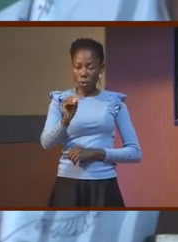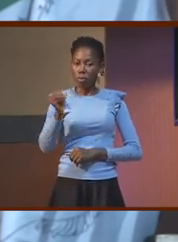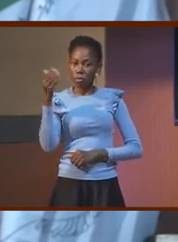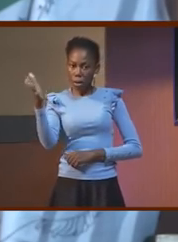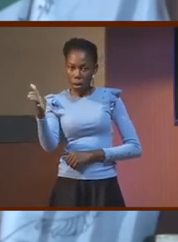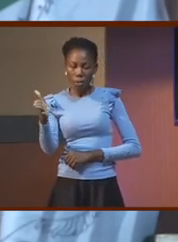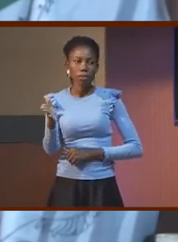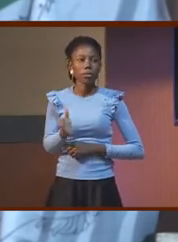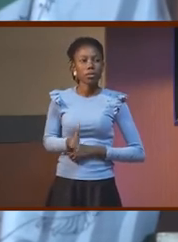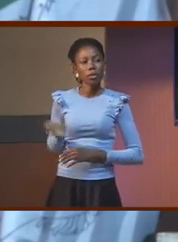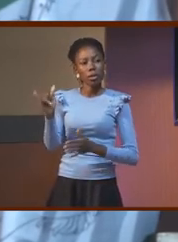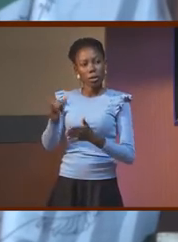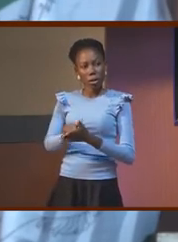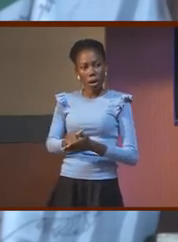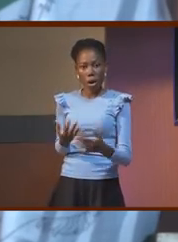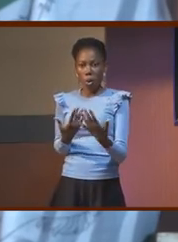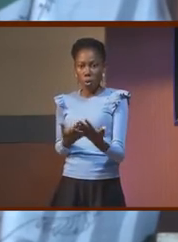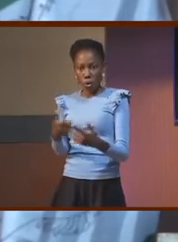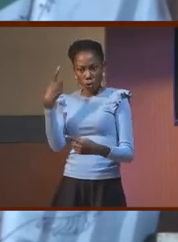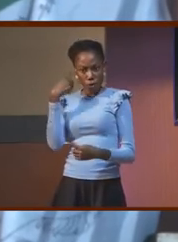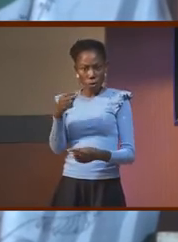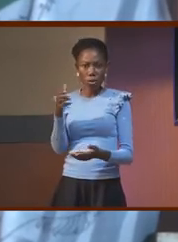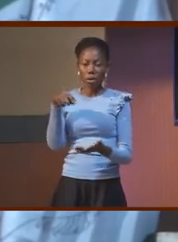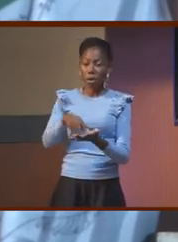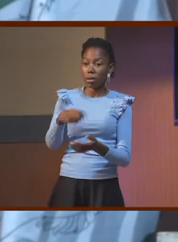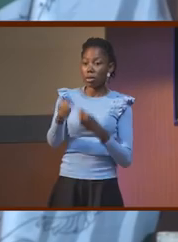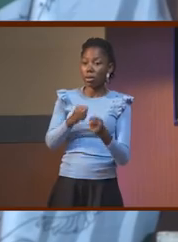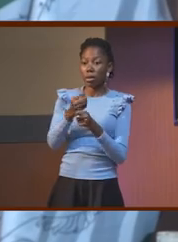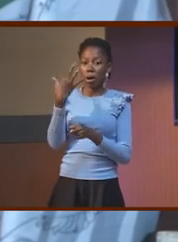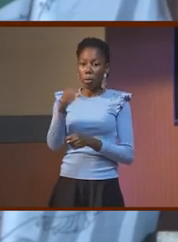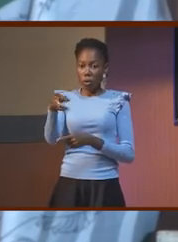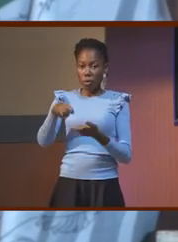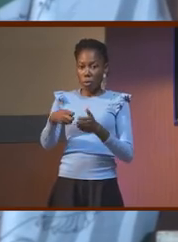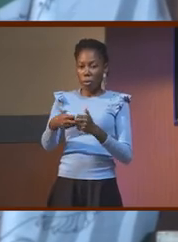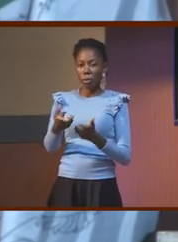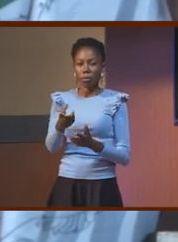there that are waiting for your kind of situation